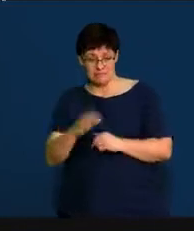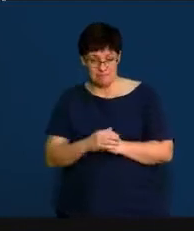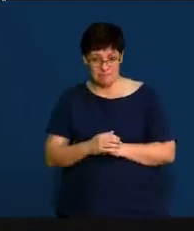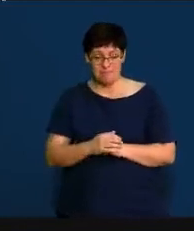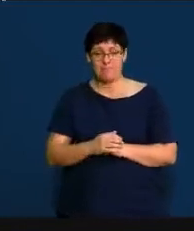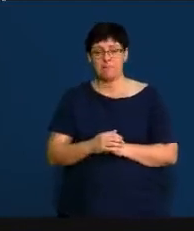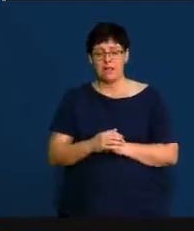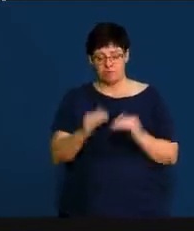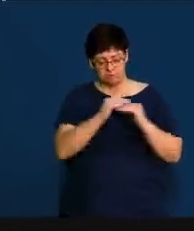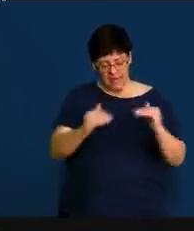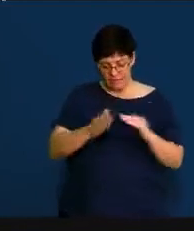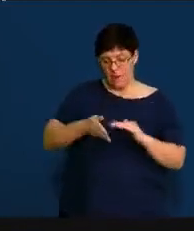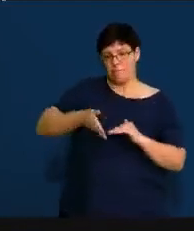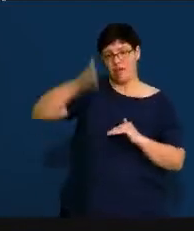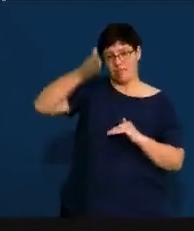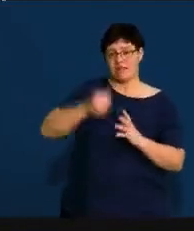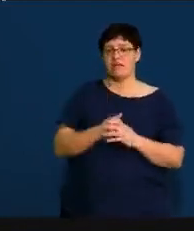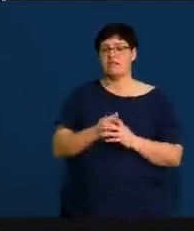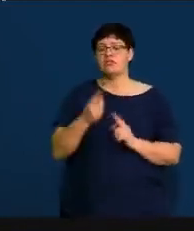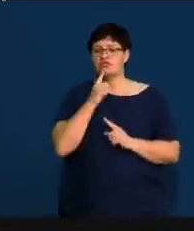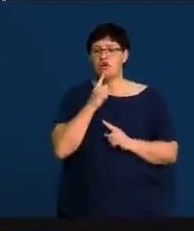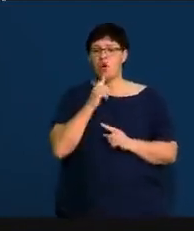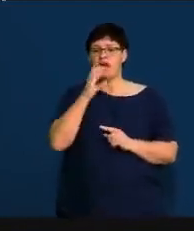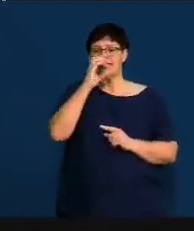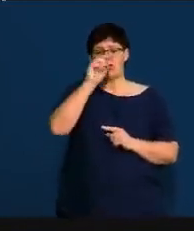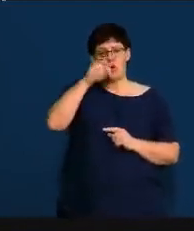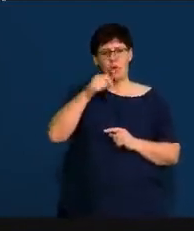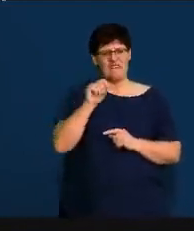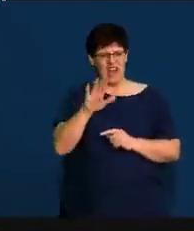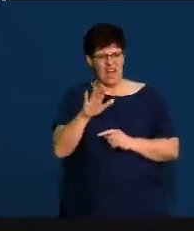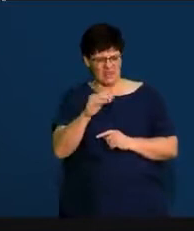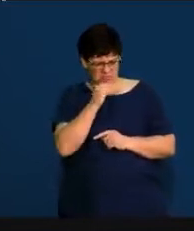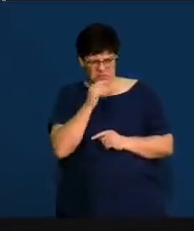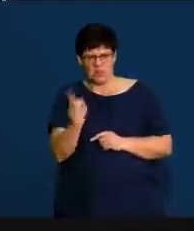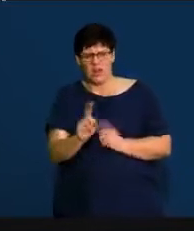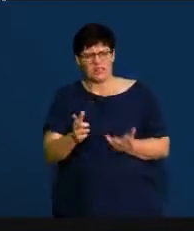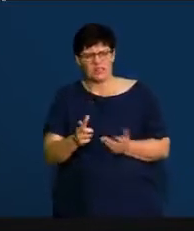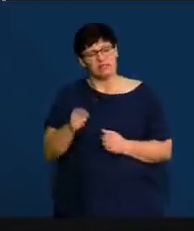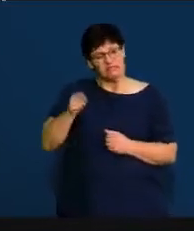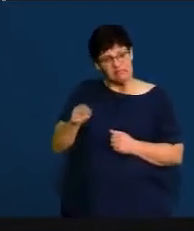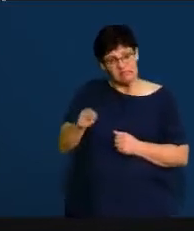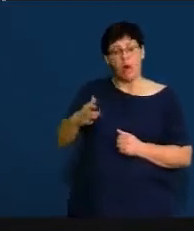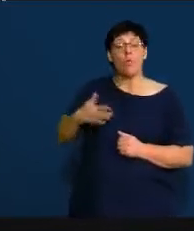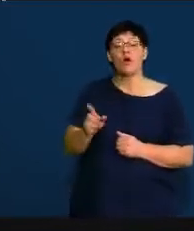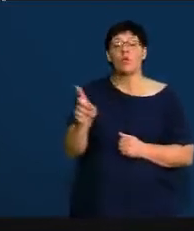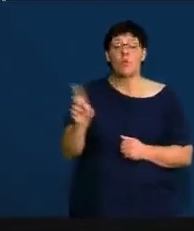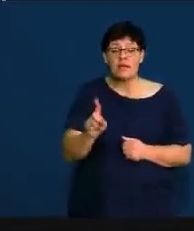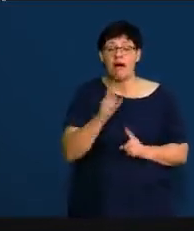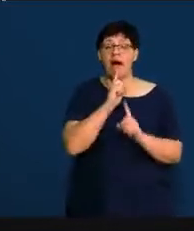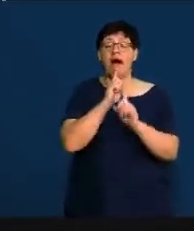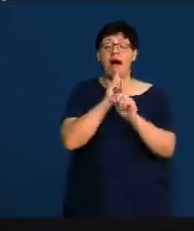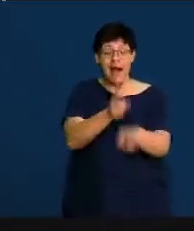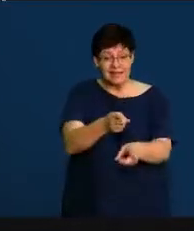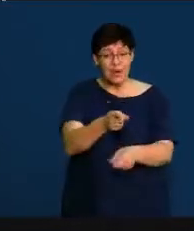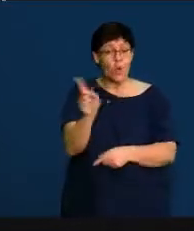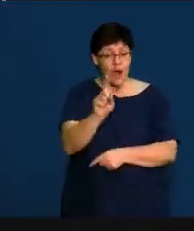example, I'm using a 0.5 scale. What does that mean? In this case, I want my answer to